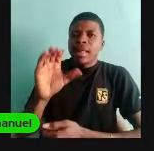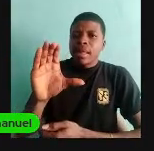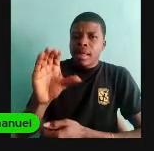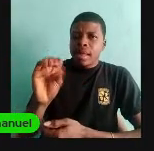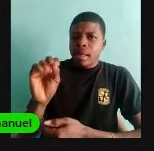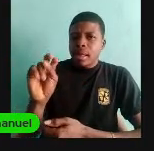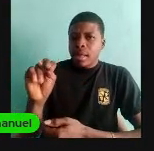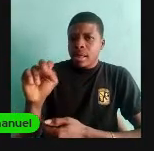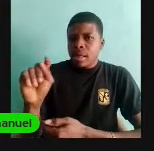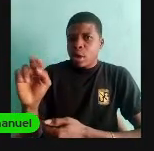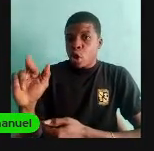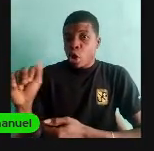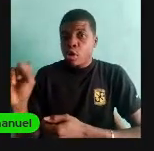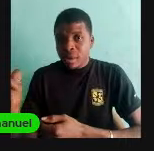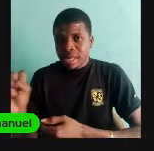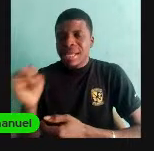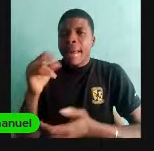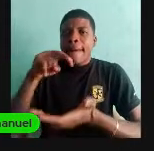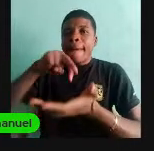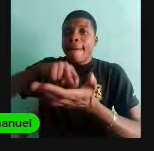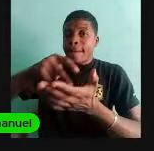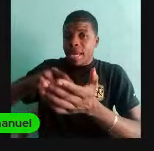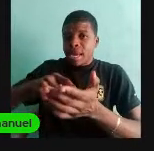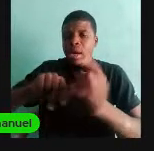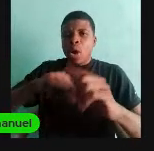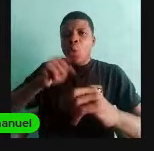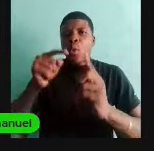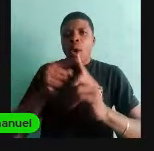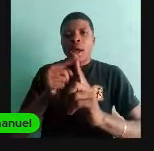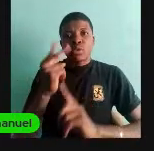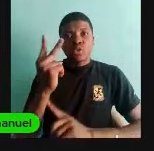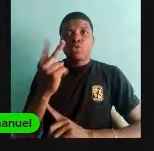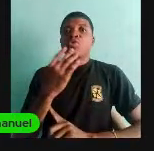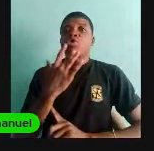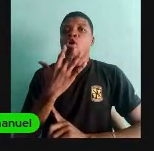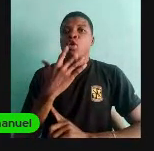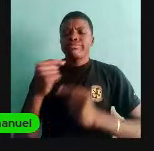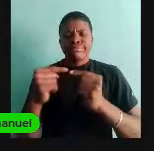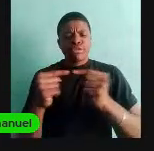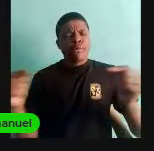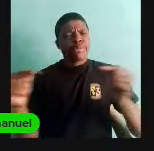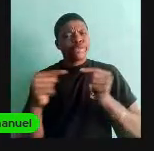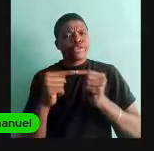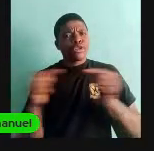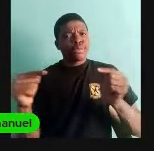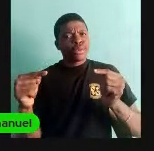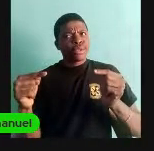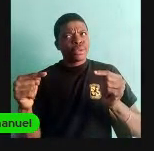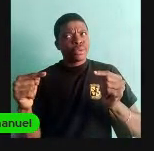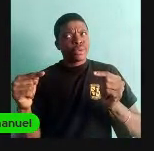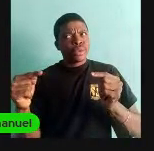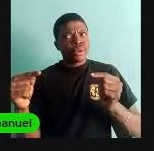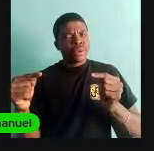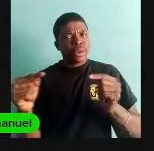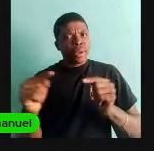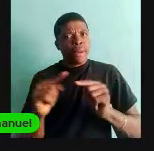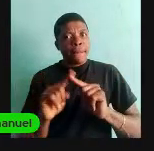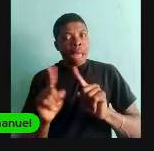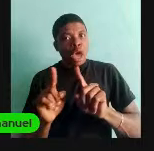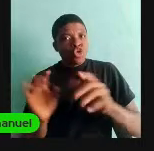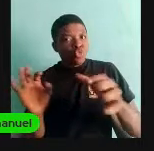two colors opposite each other are brought together. Example, I